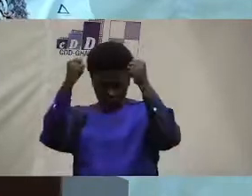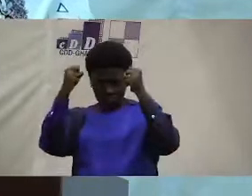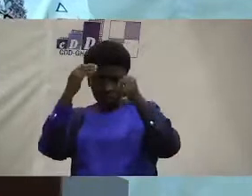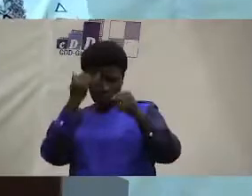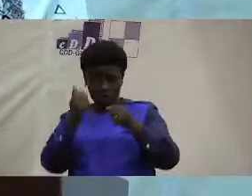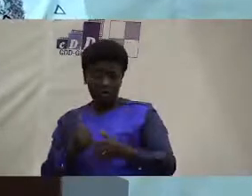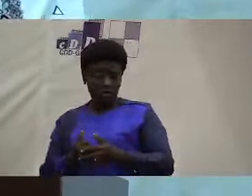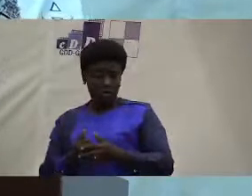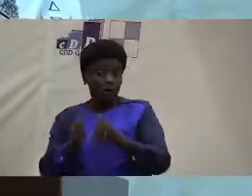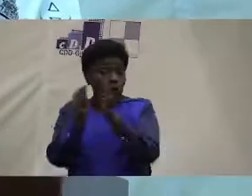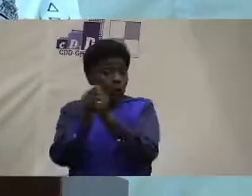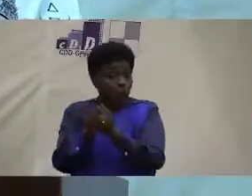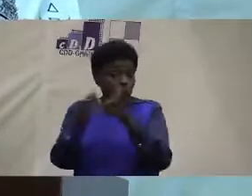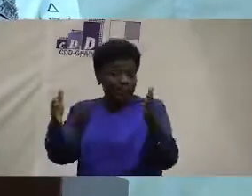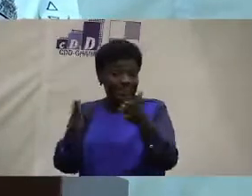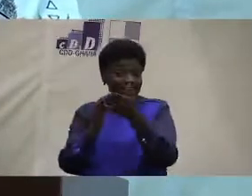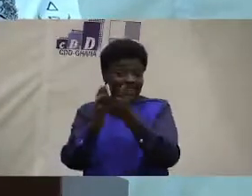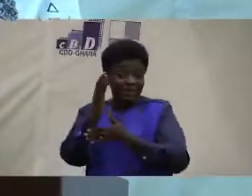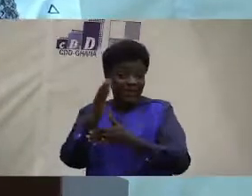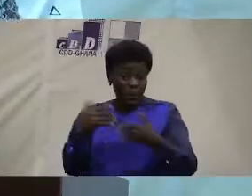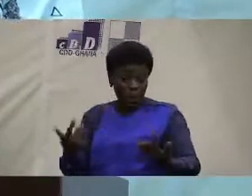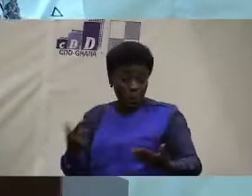because without legitimacy,